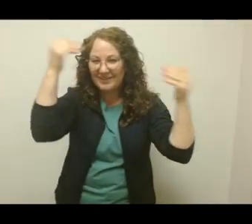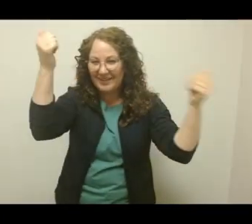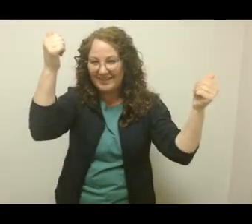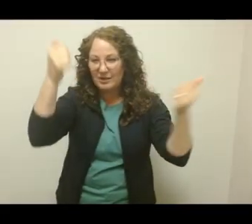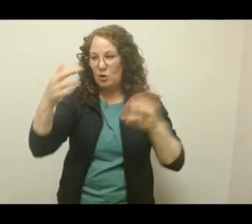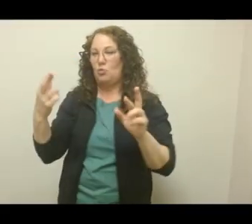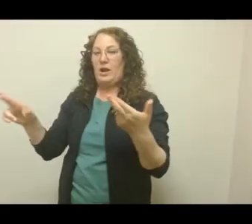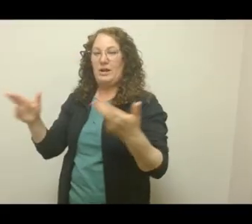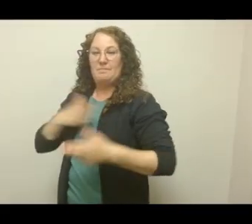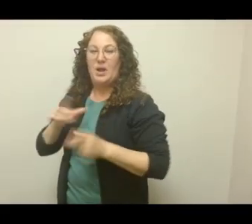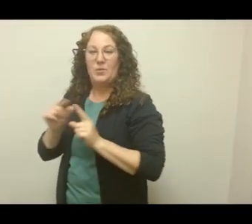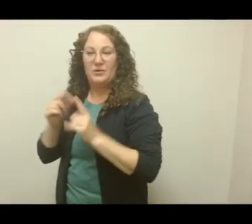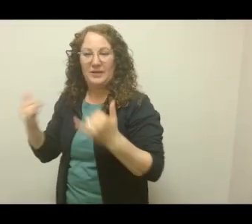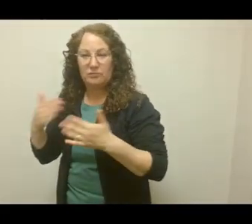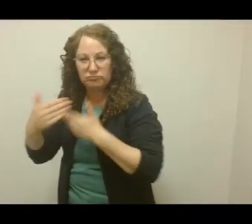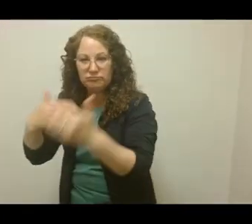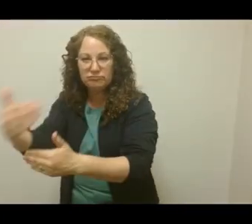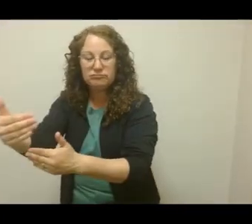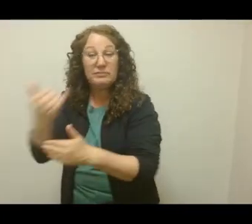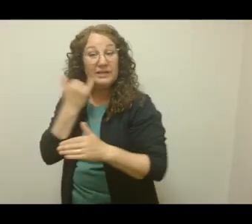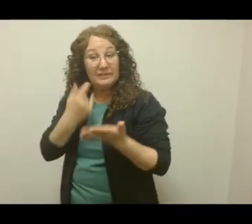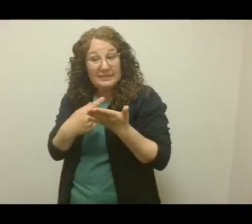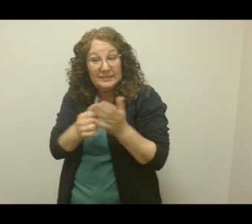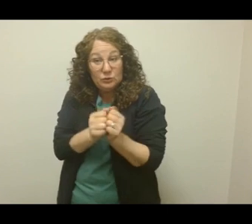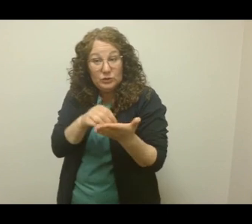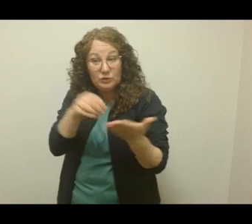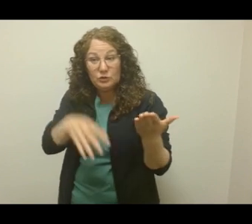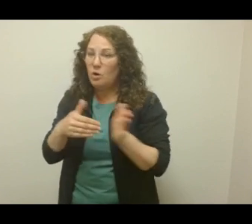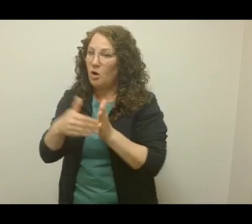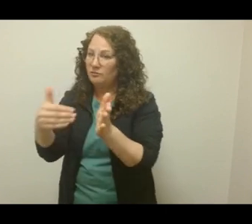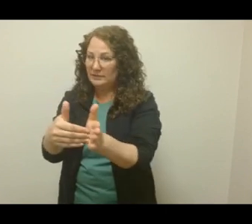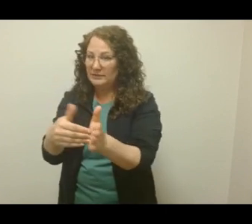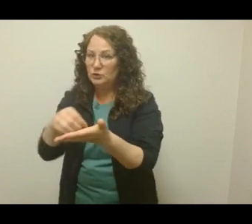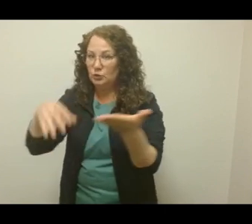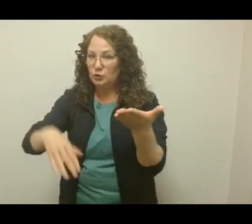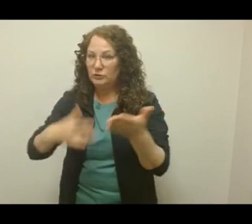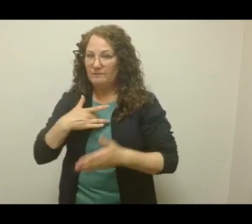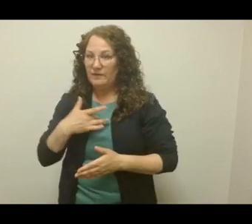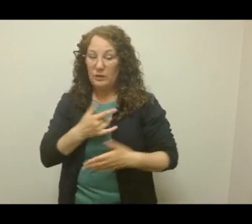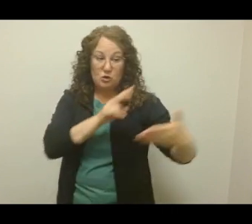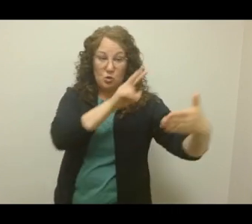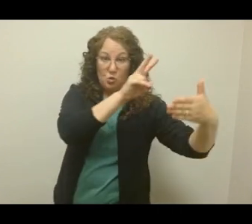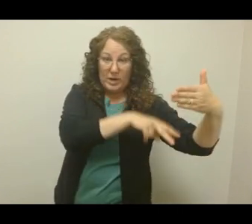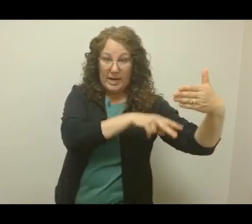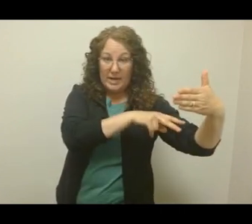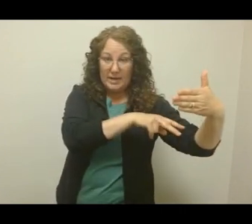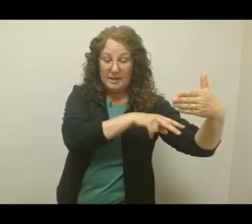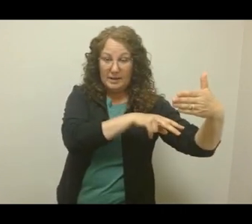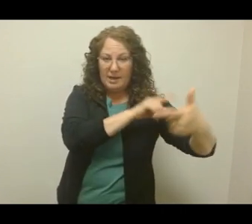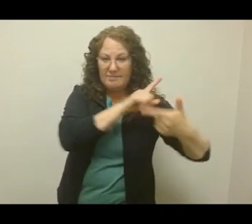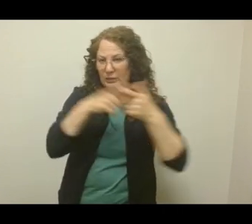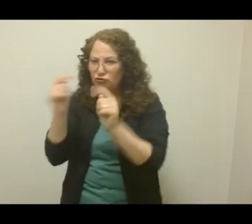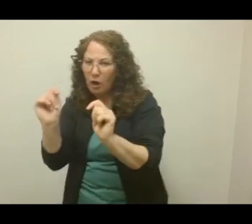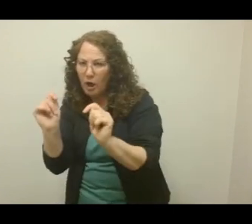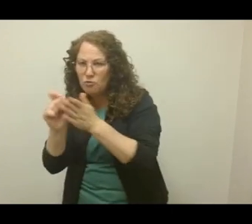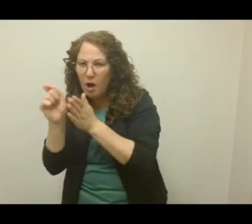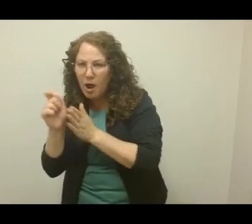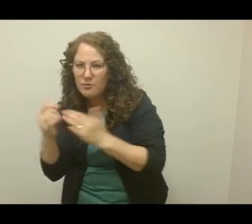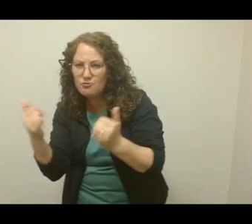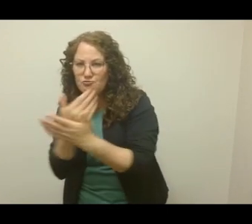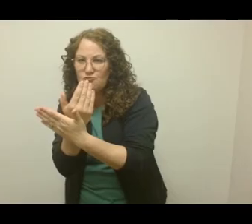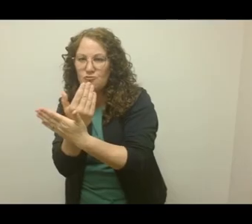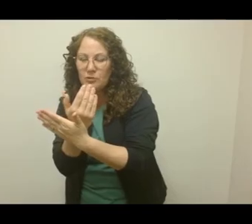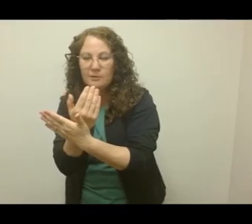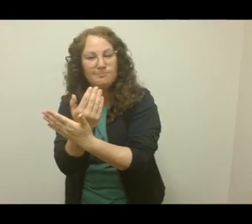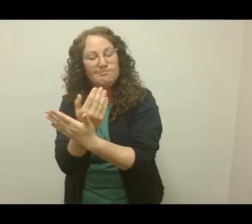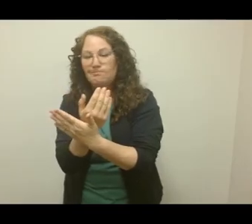students about their paraphrasing process, often they say that they read the original and then just try to write something new. That